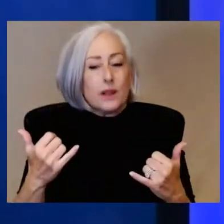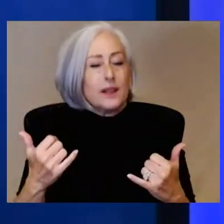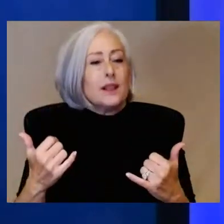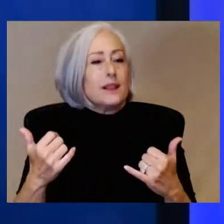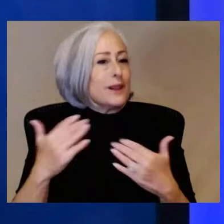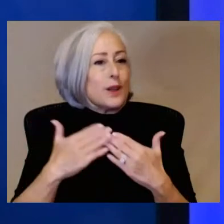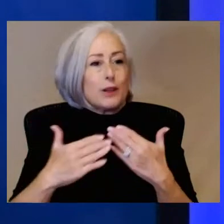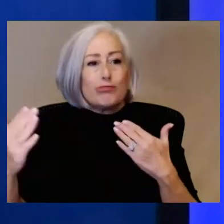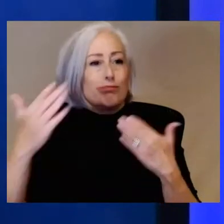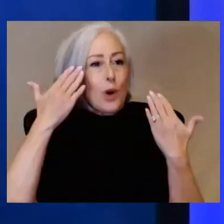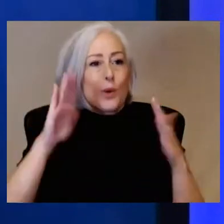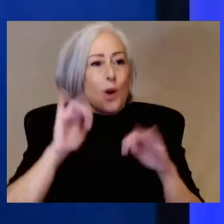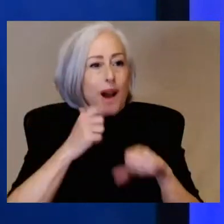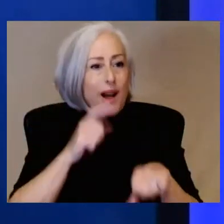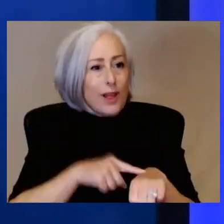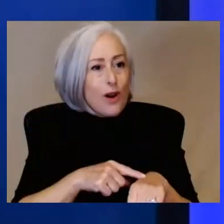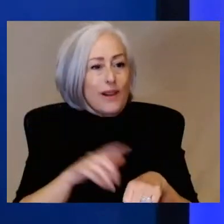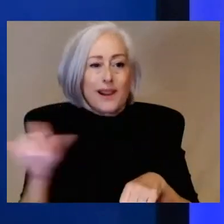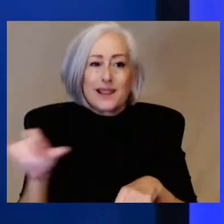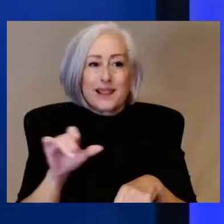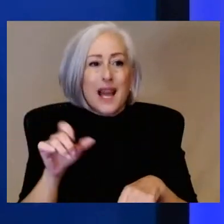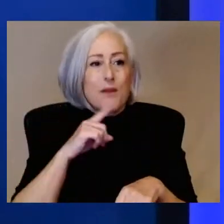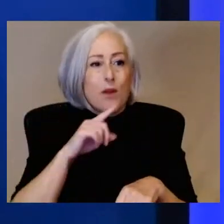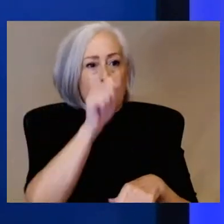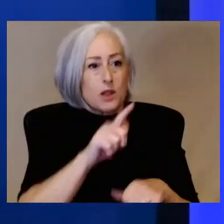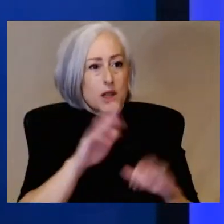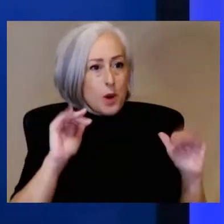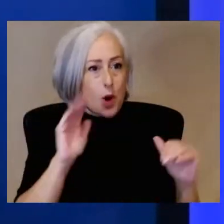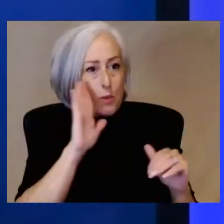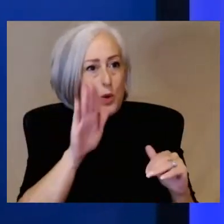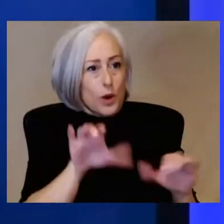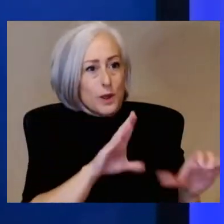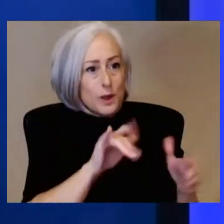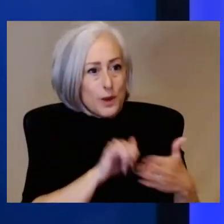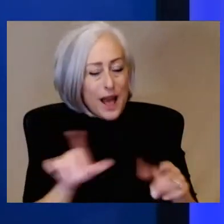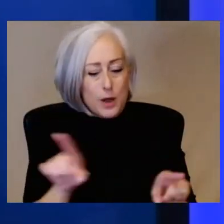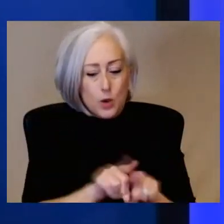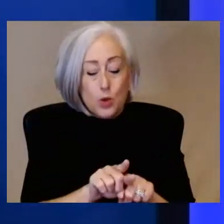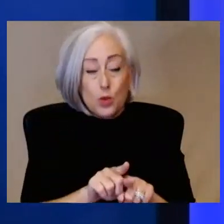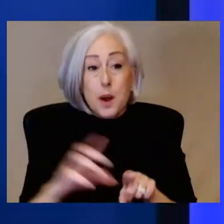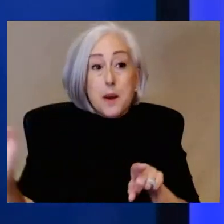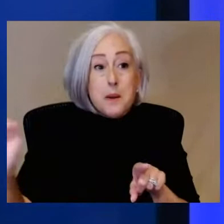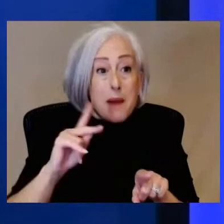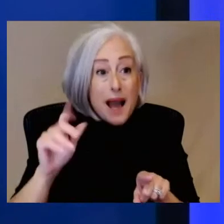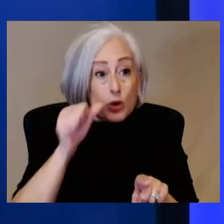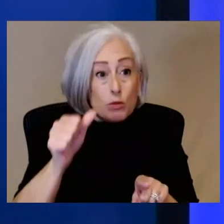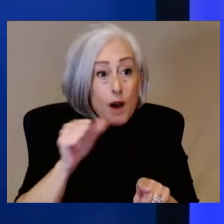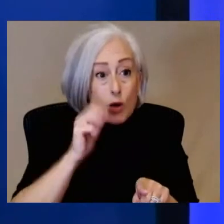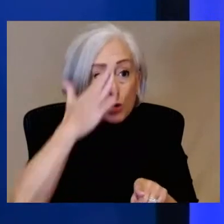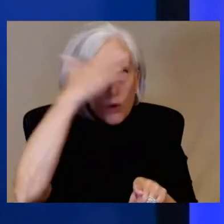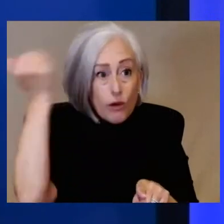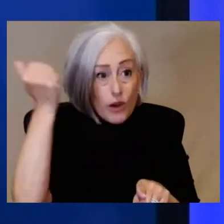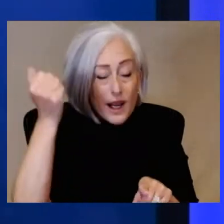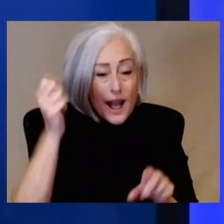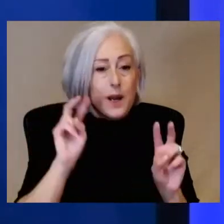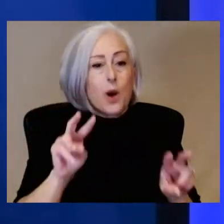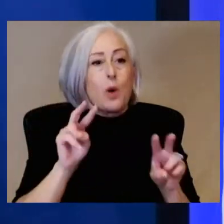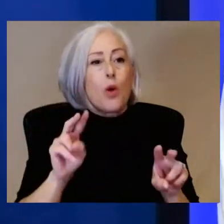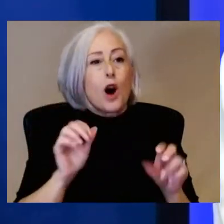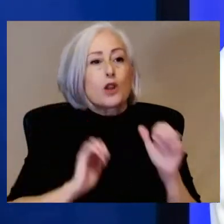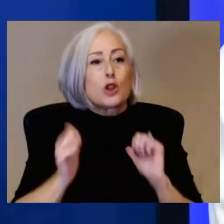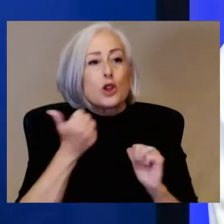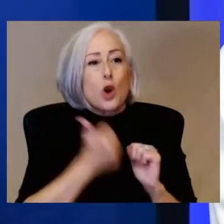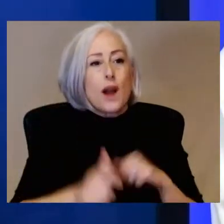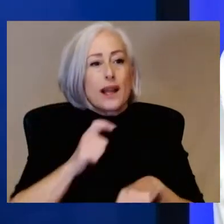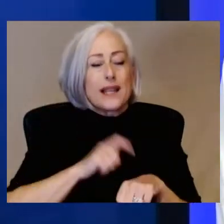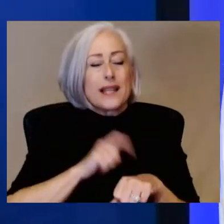for being part of this program. Thanks for tuning in. Hey, folks, we're back tomorrow. Don't forget, you can watch our shows anytime by logging on to the Facebook